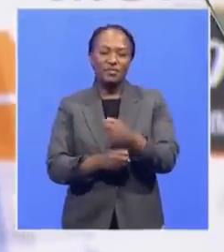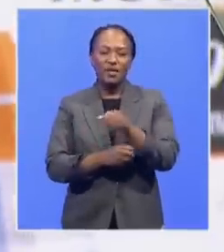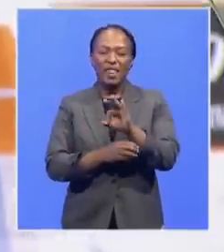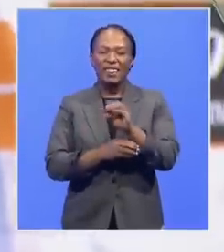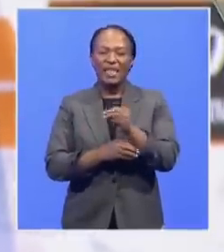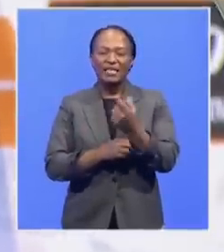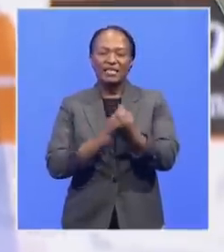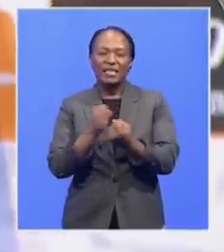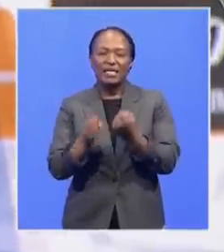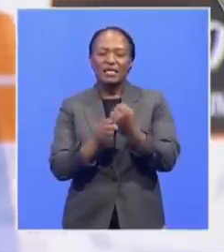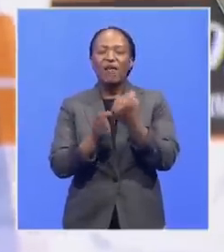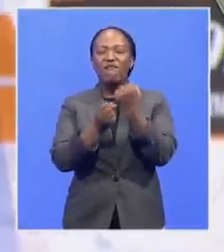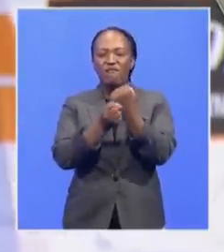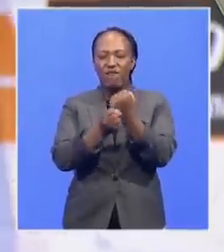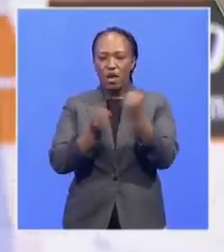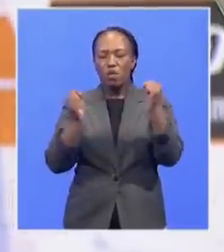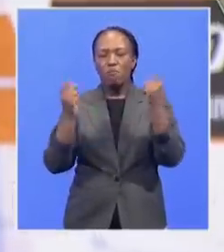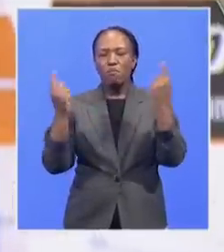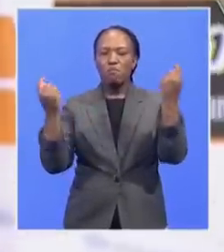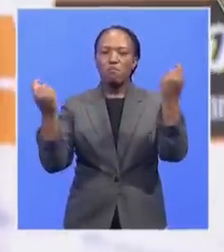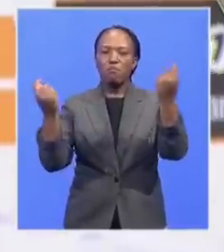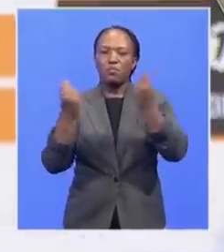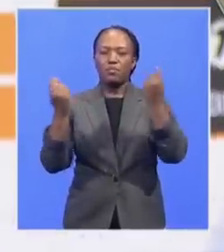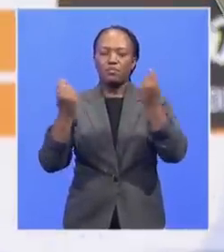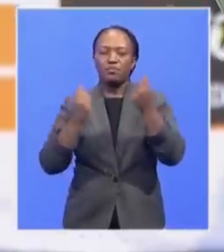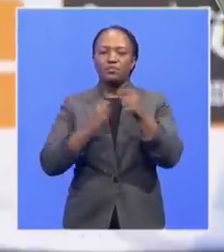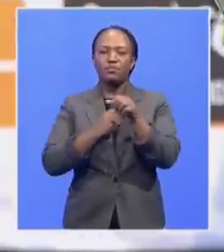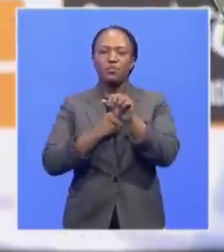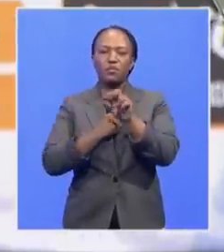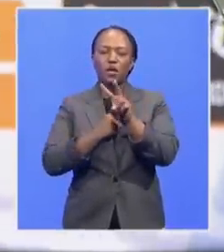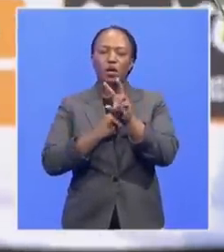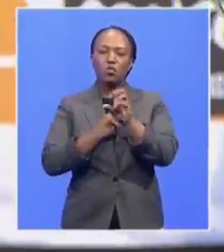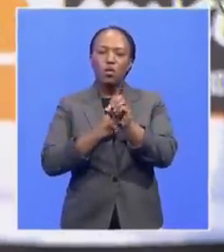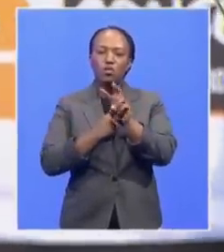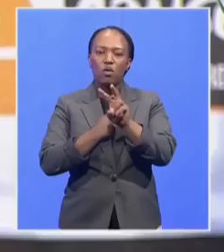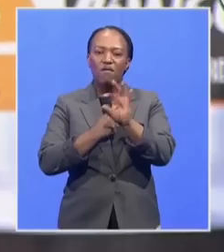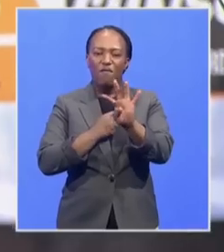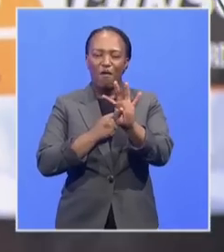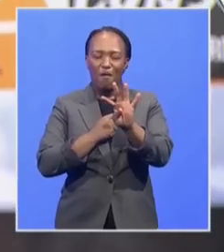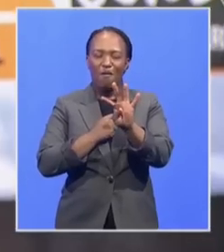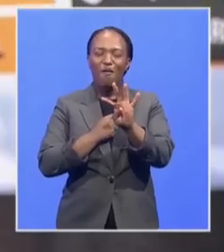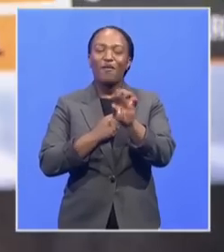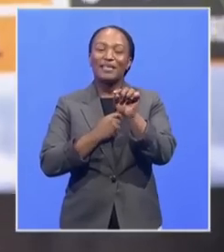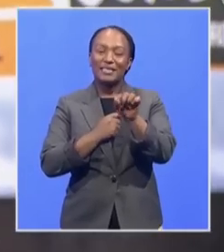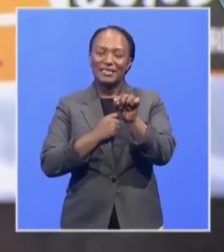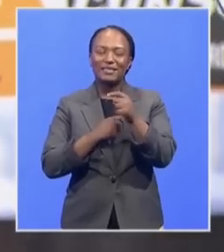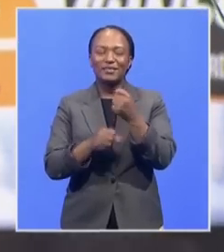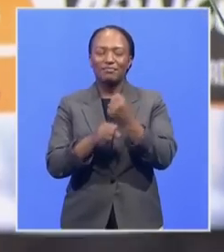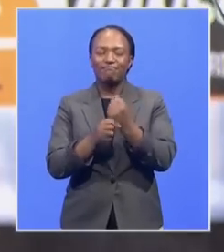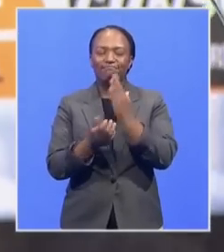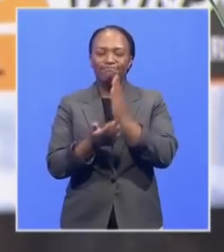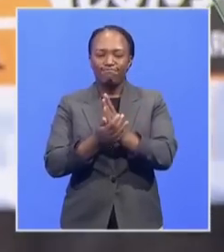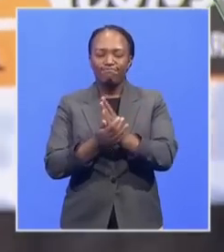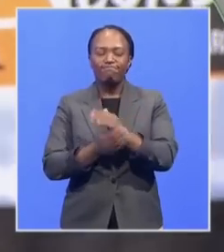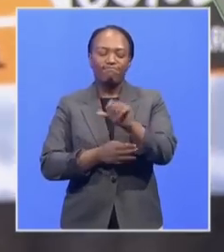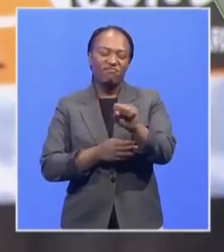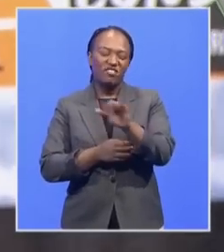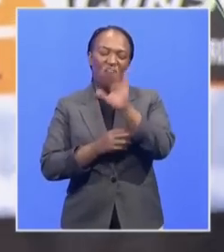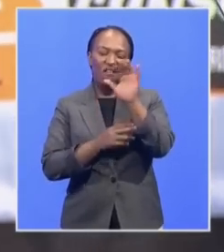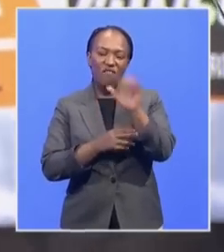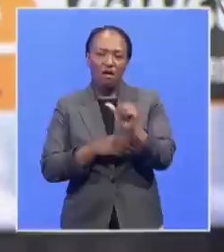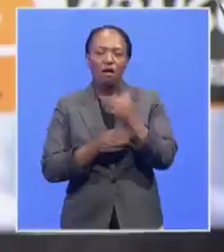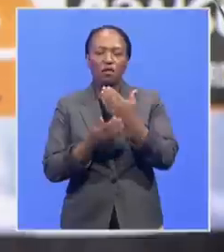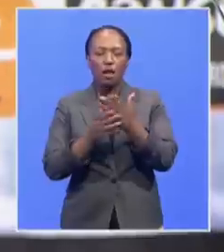Freedom Anniversary in 2024 to make sure that we make South Africa a